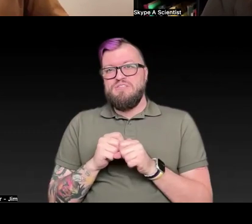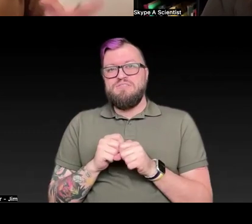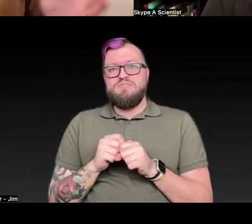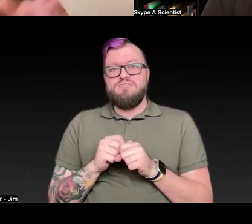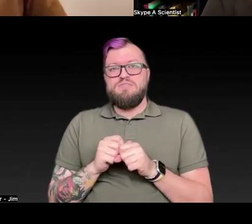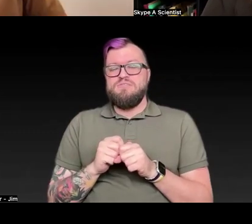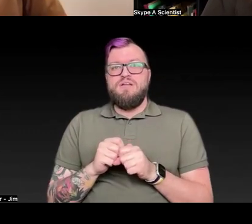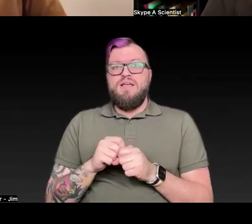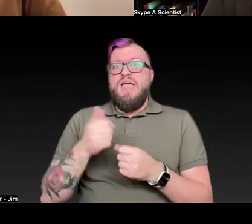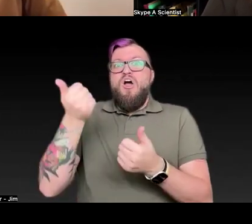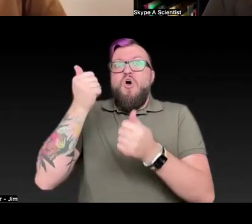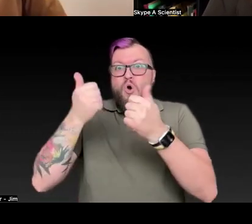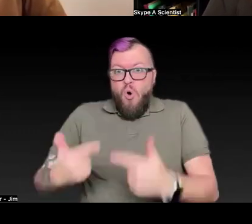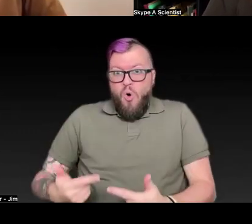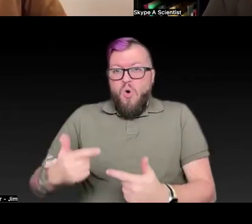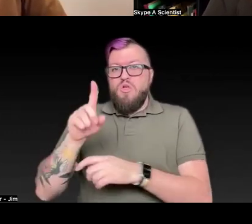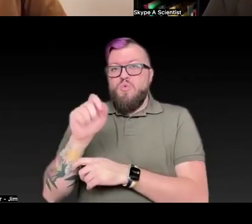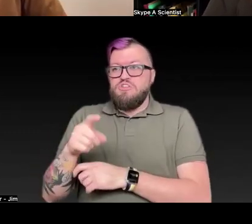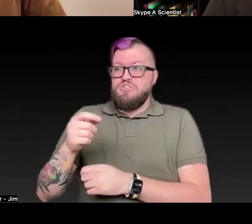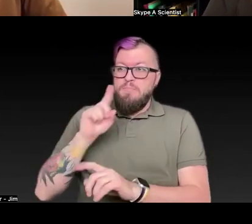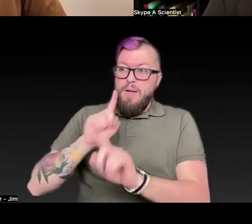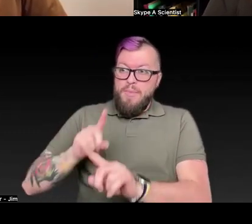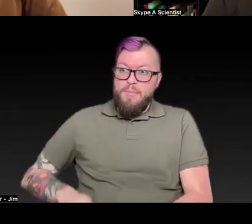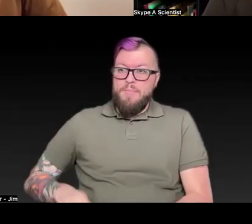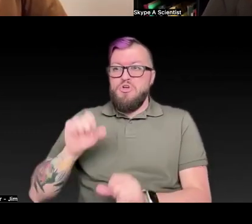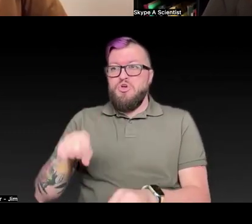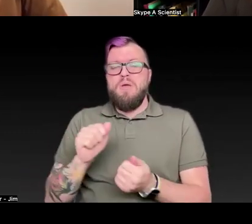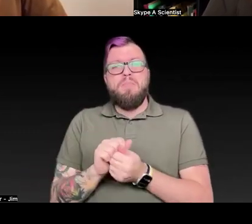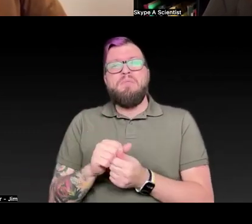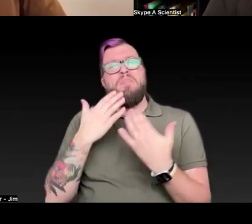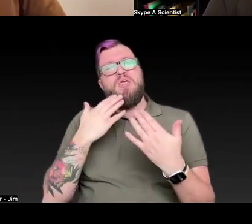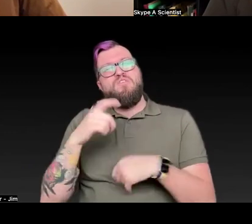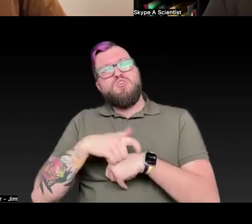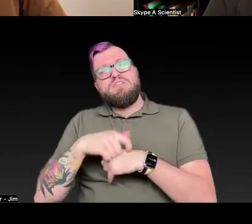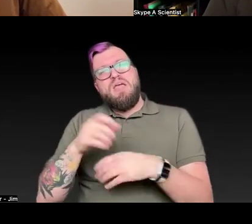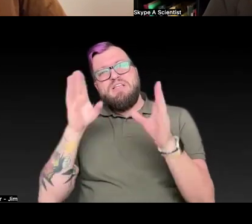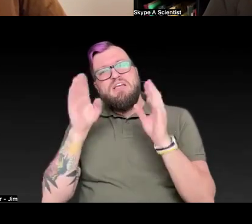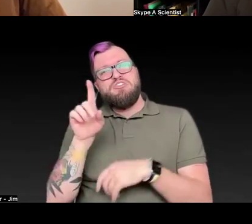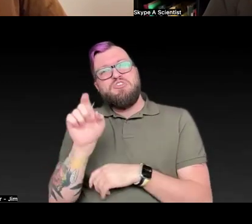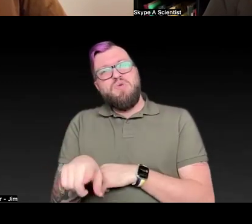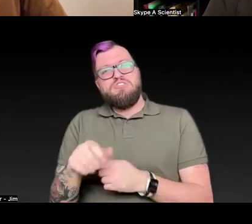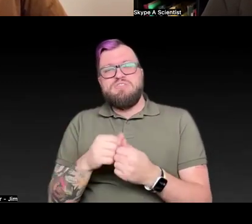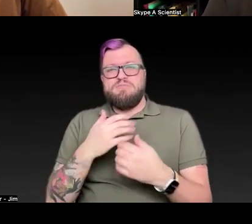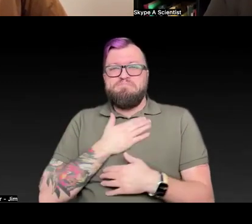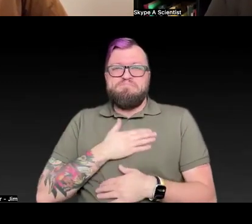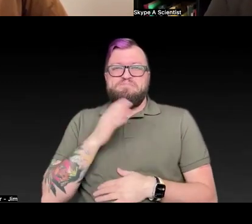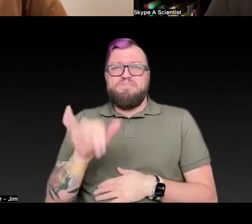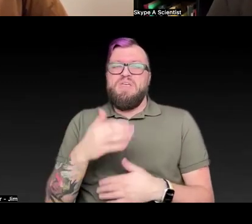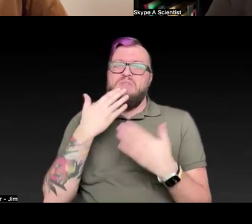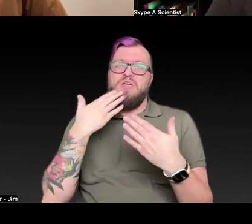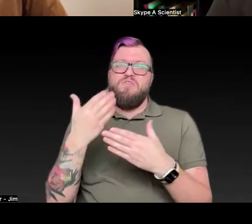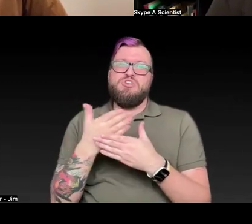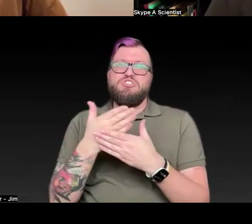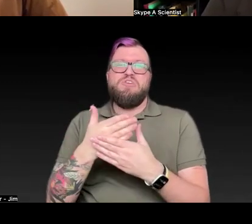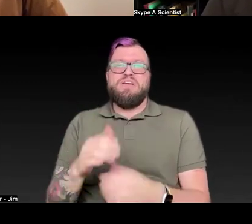sort of every question we got in front of us, Yeah. but thank you so much for everybody for your time and attention and questions. I really enjoyed it. Yeah, thanks for sharing this with us. This